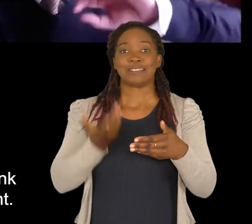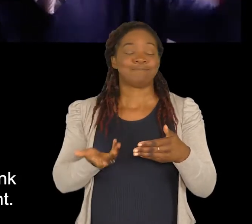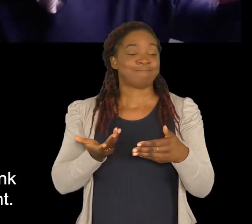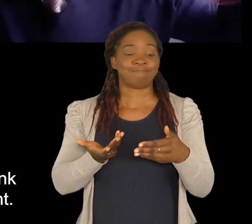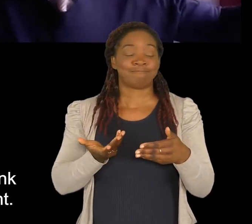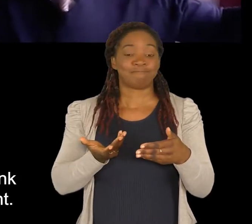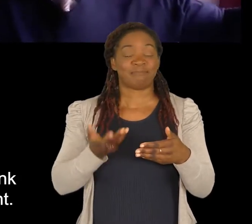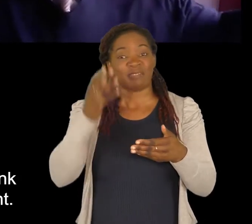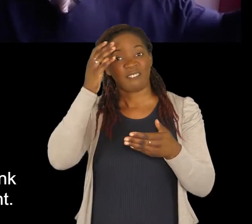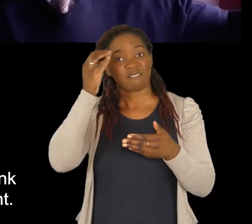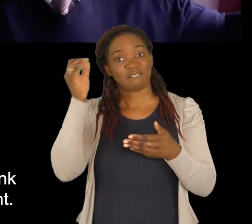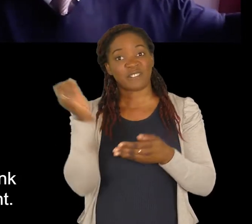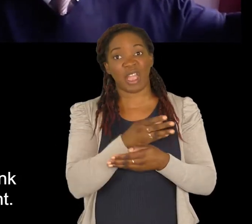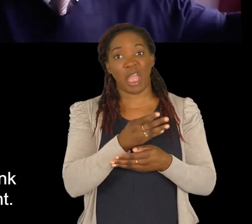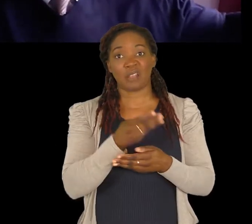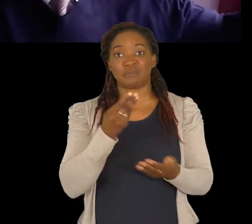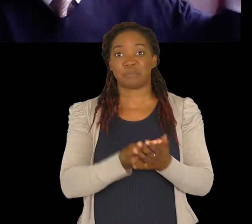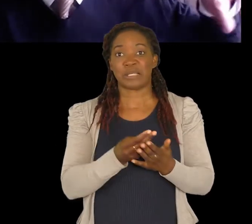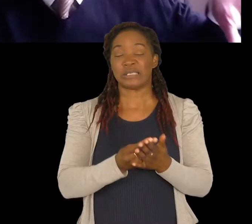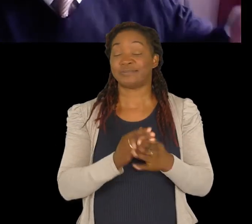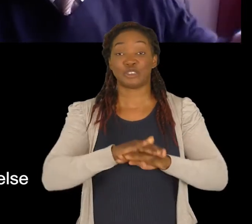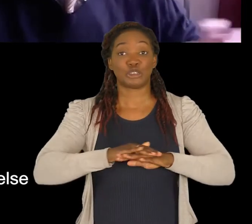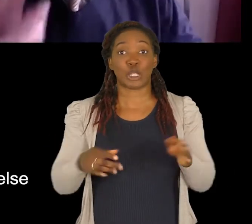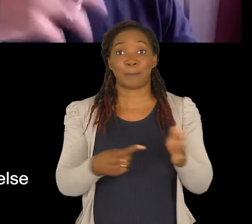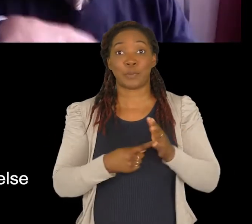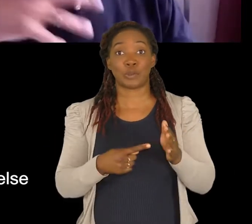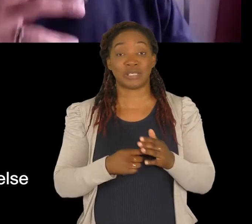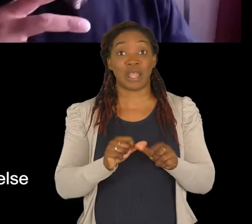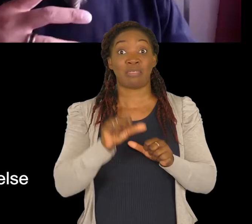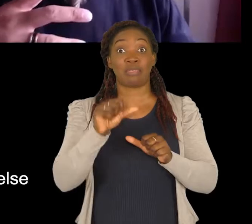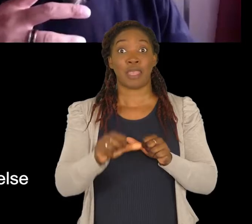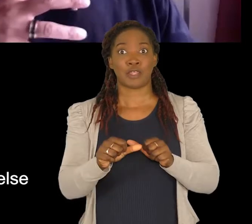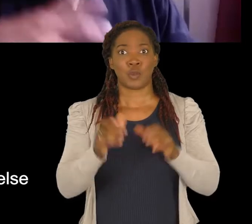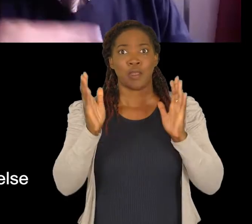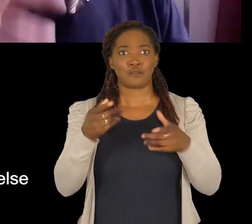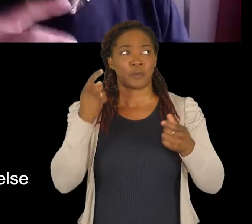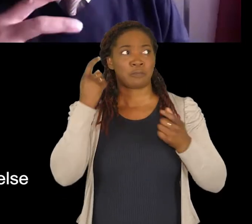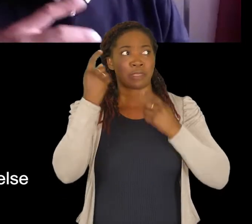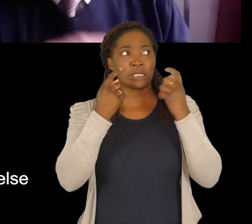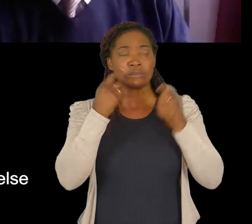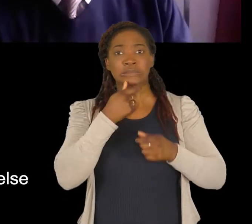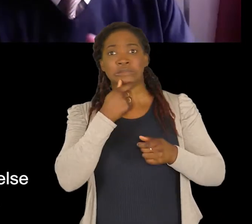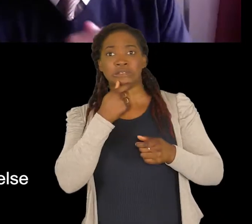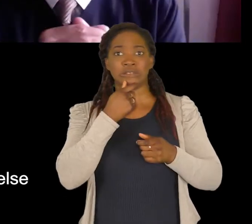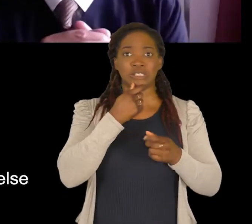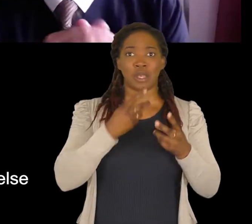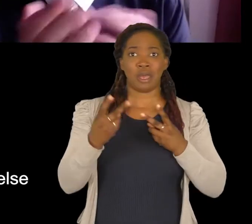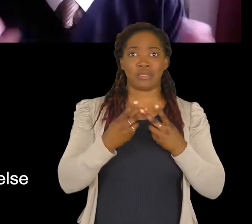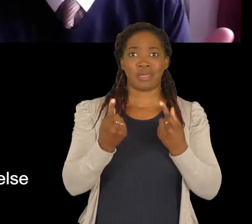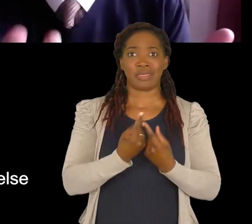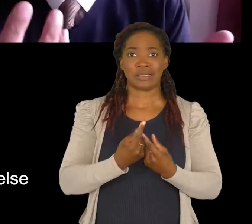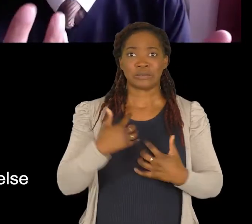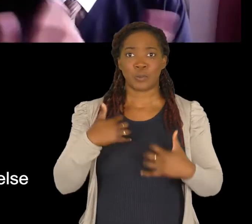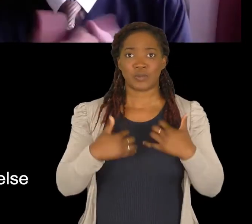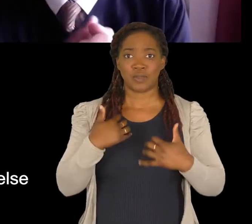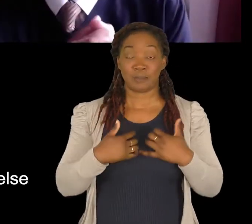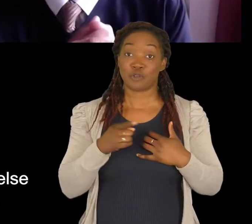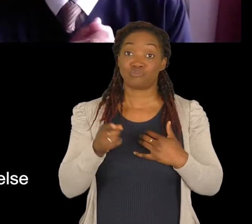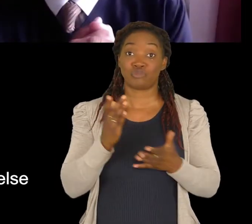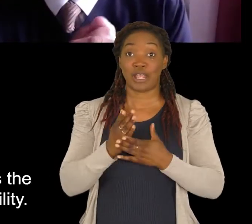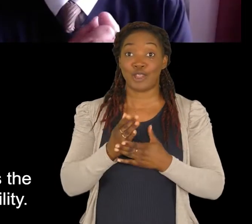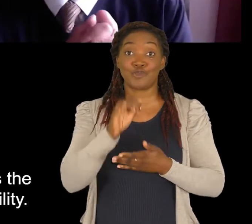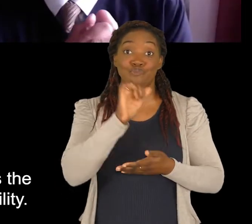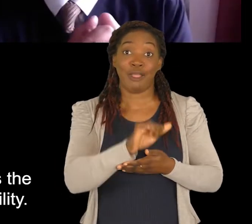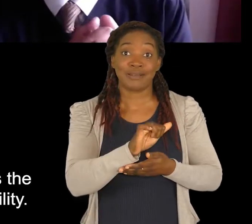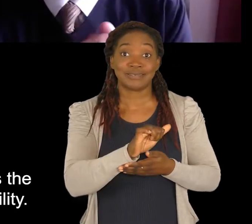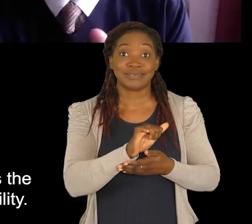realize, you'll think, forget about the money. It's not important, right? And then you have to dig deep and think, what else is it? And you hit the nail on the head